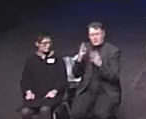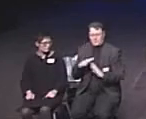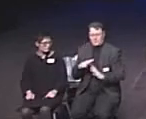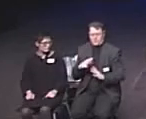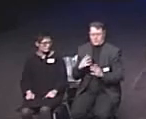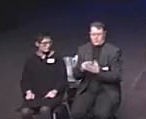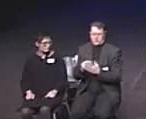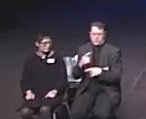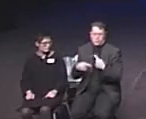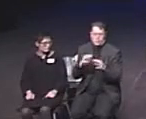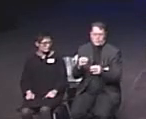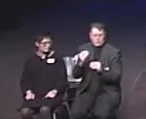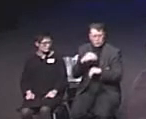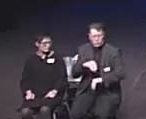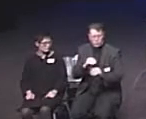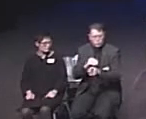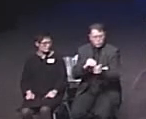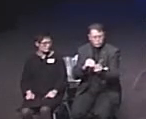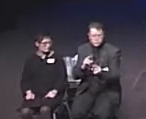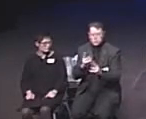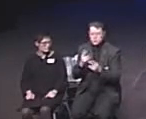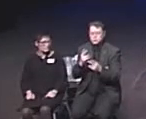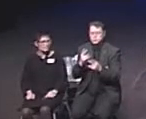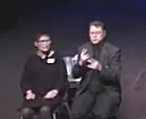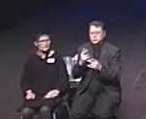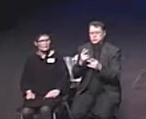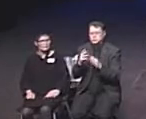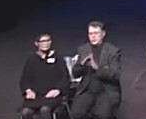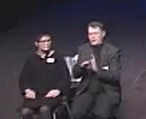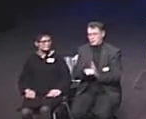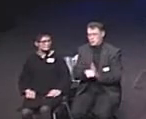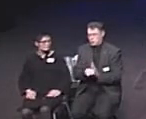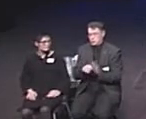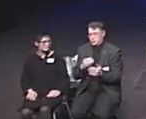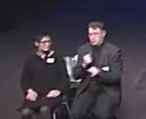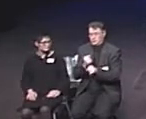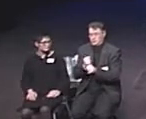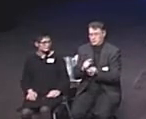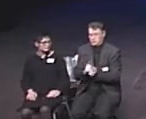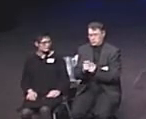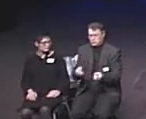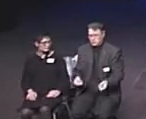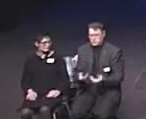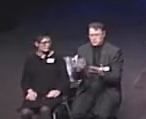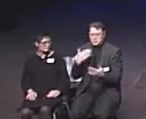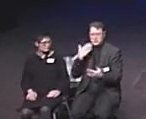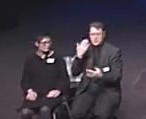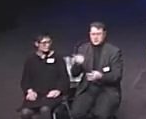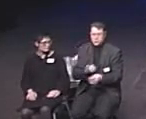disabilities. We have a new policy that we're working on right now, launching the next